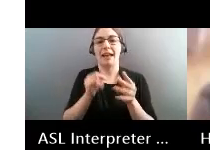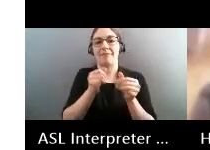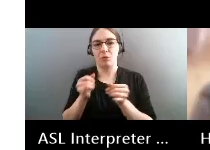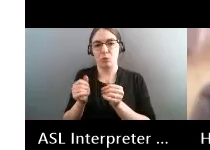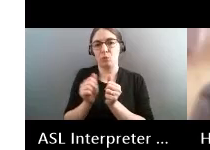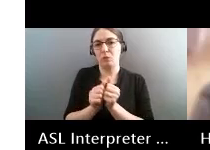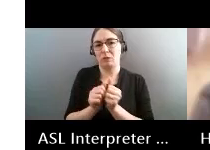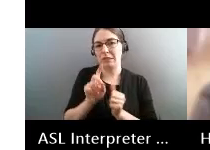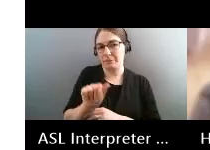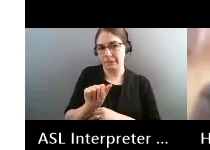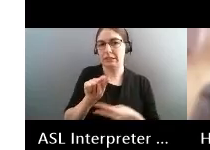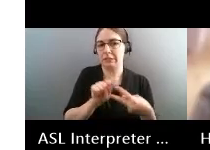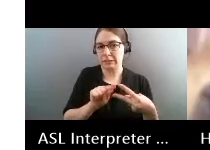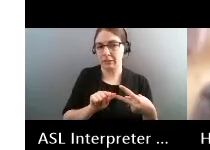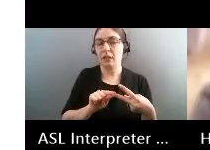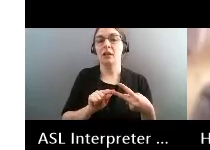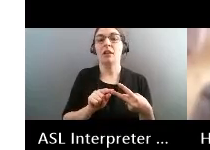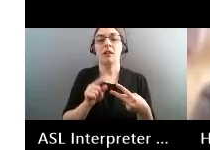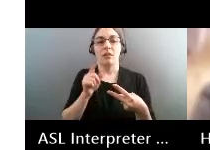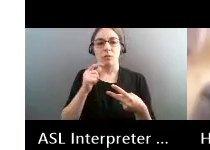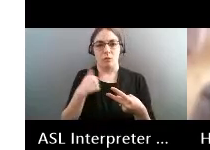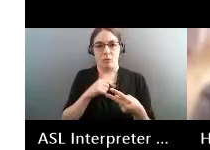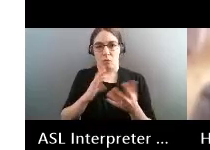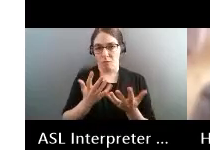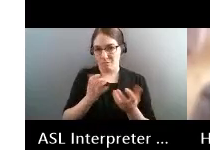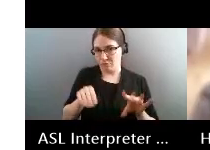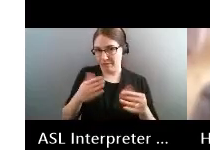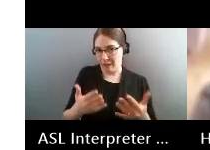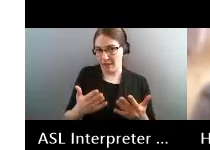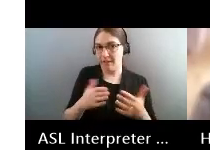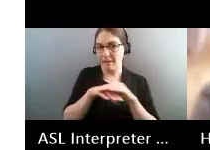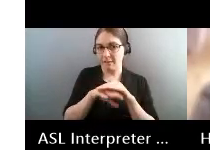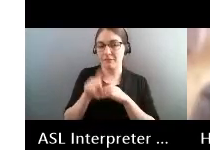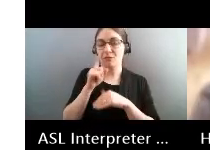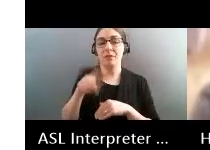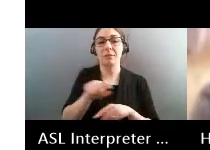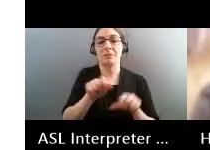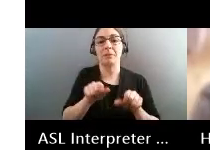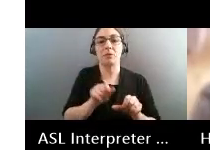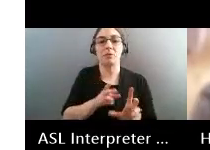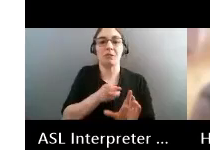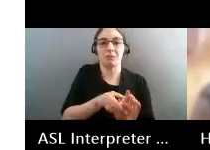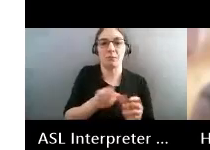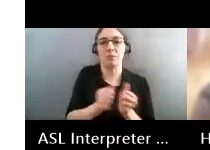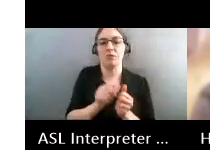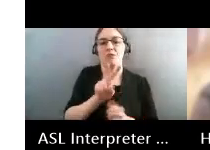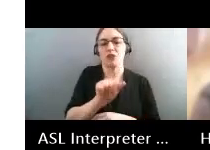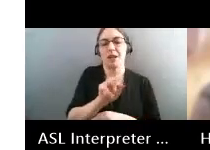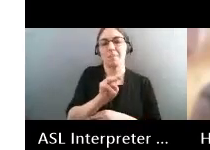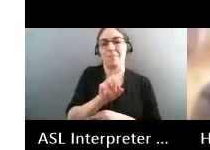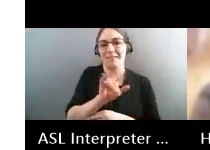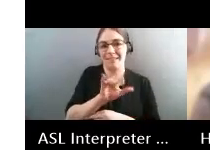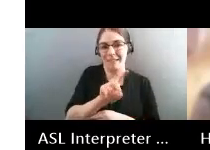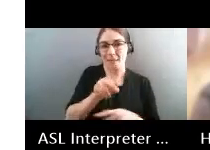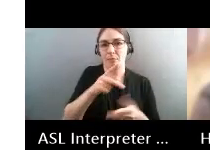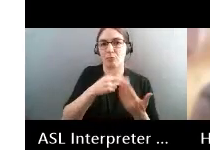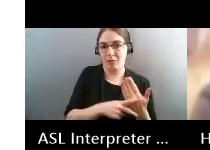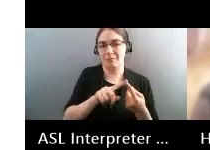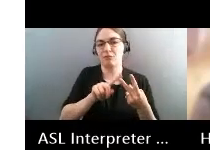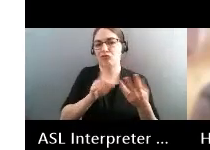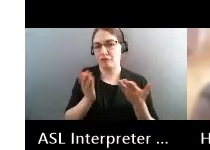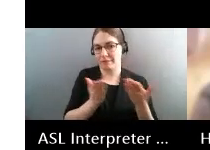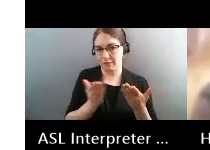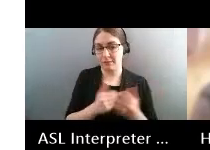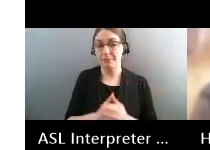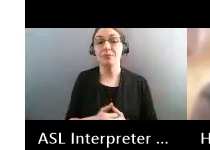they can participate within our Virginia Medicaid program and services. So we decided to implement a forum which